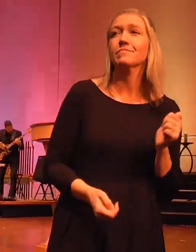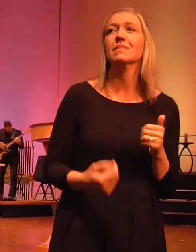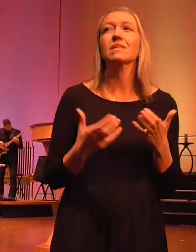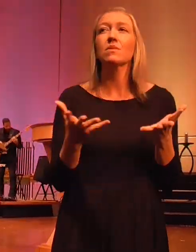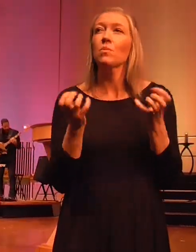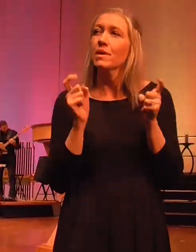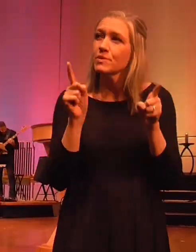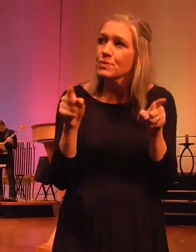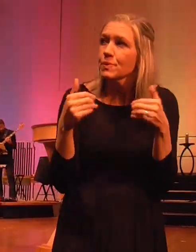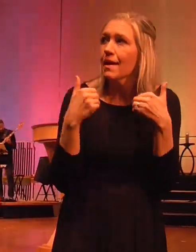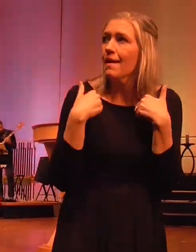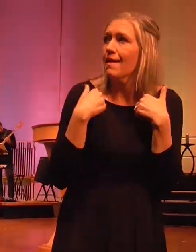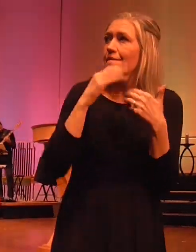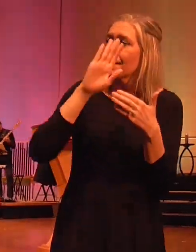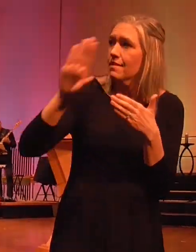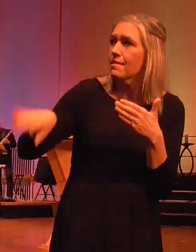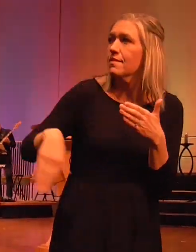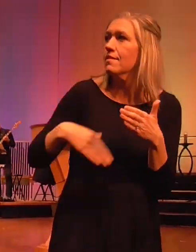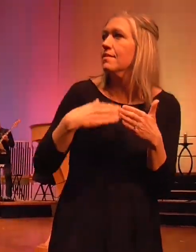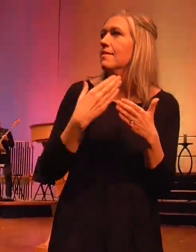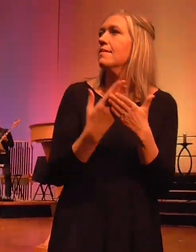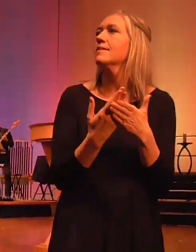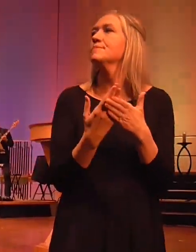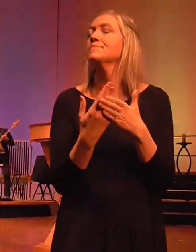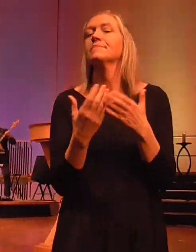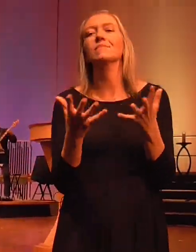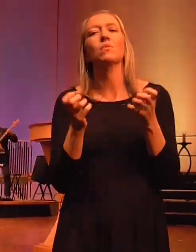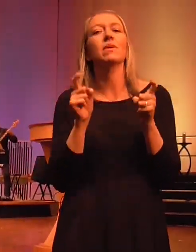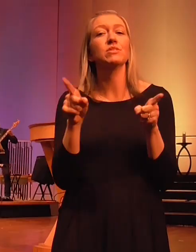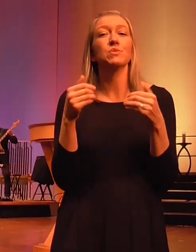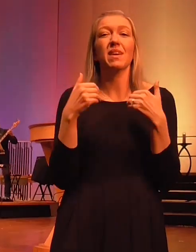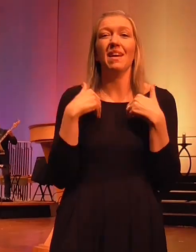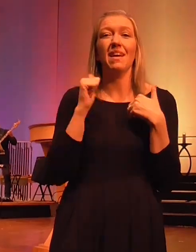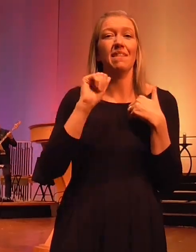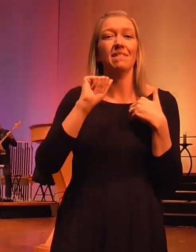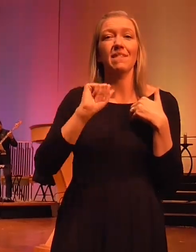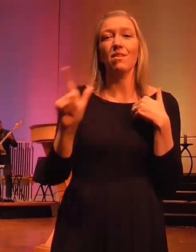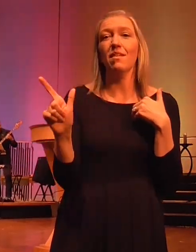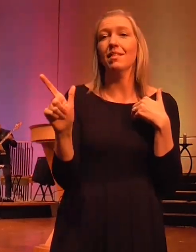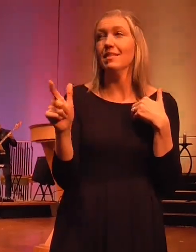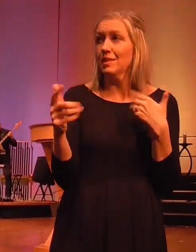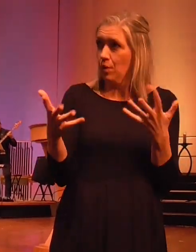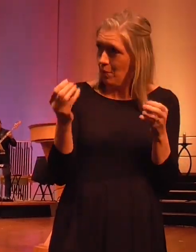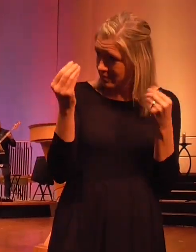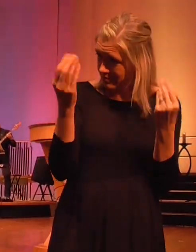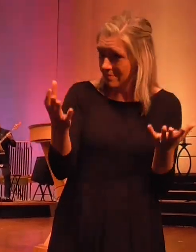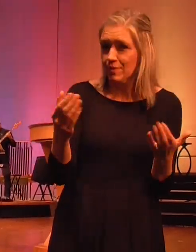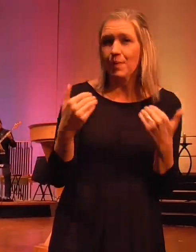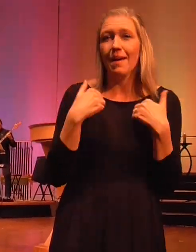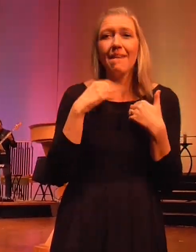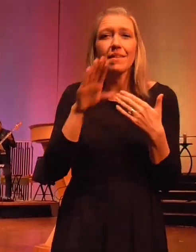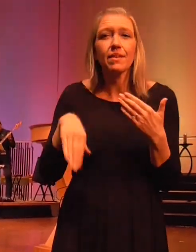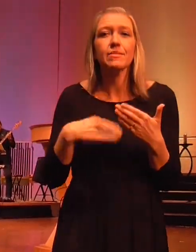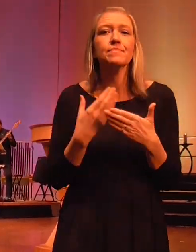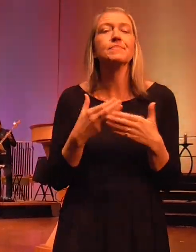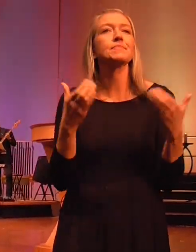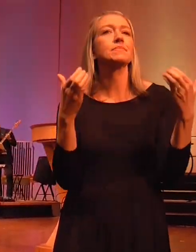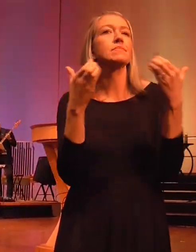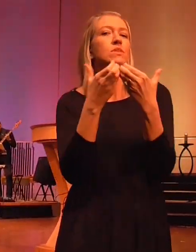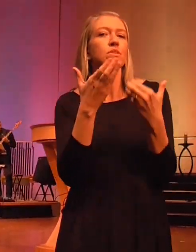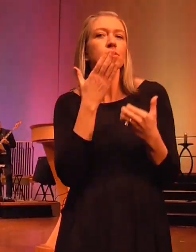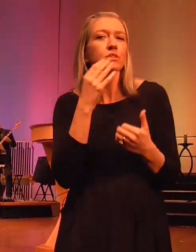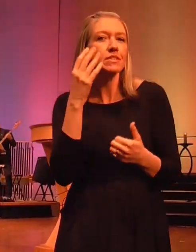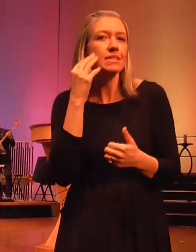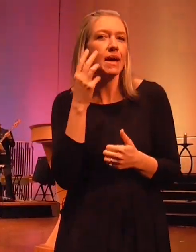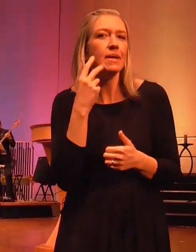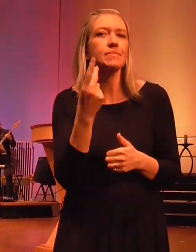want you to have it all. I want you to have it all. I want you to have it. Here's to the good